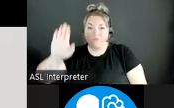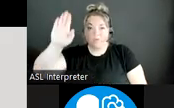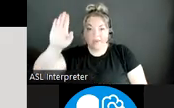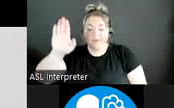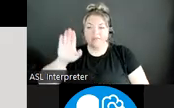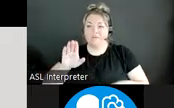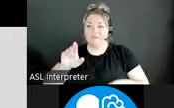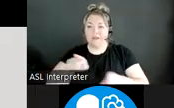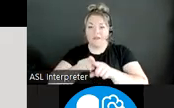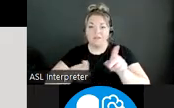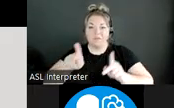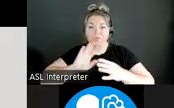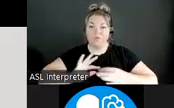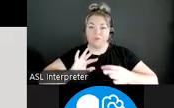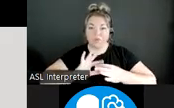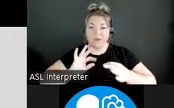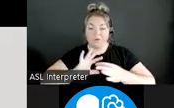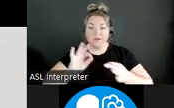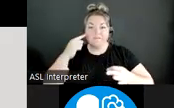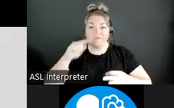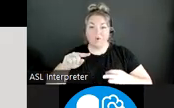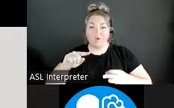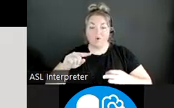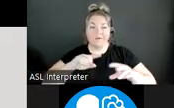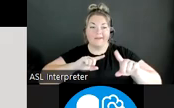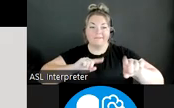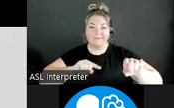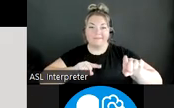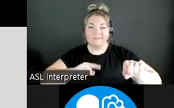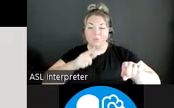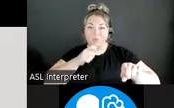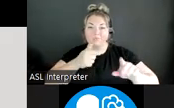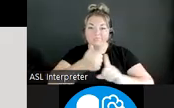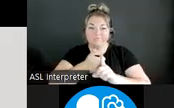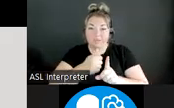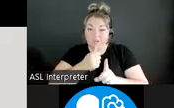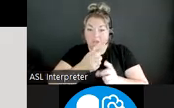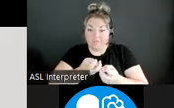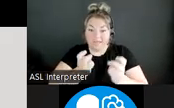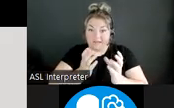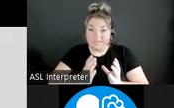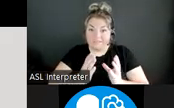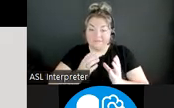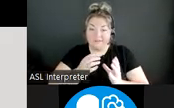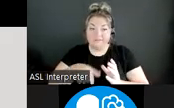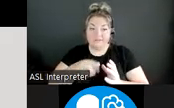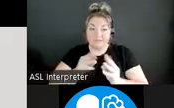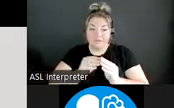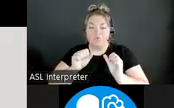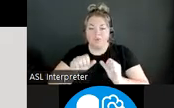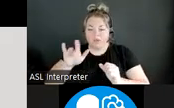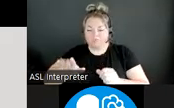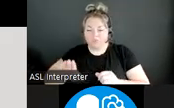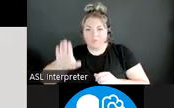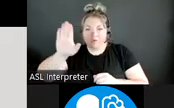folks are sharing. For attendees who are not panelists in this Zoom meeting, you can raise your hand